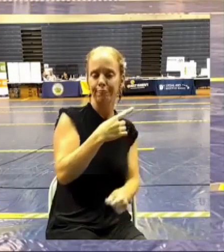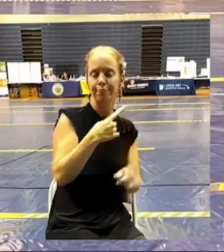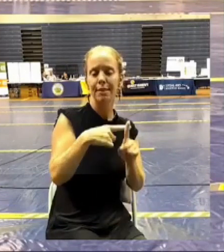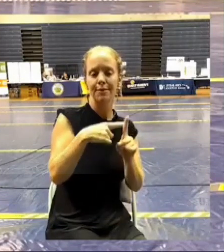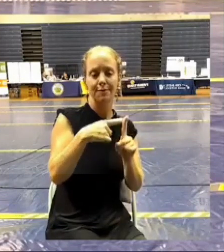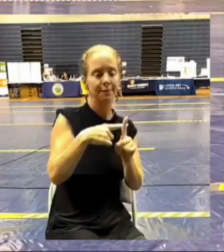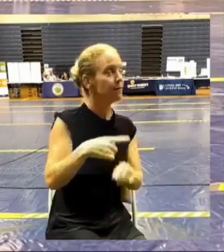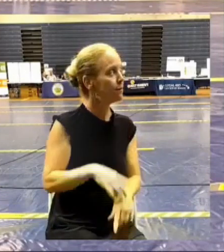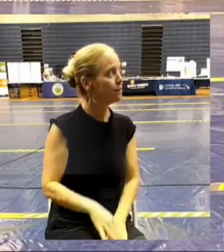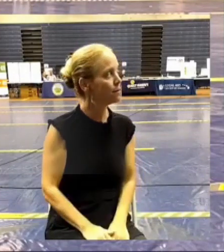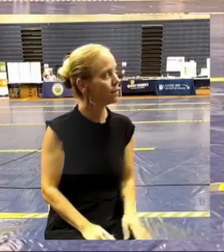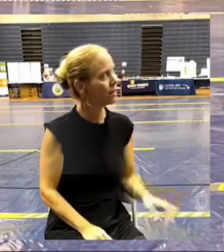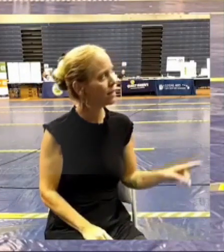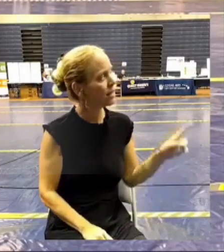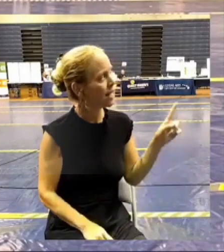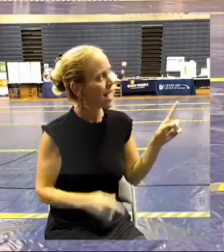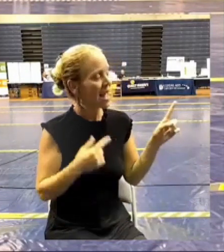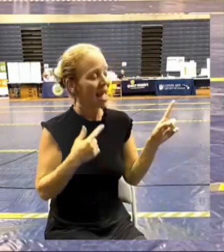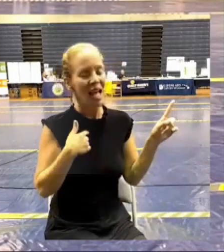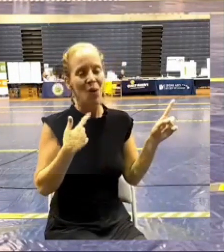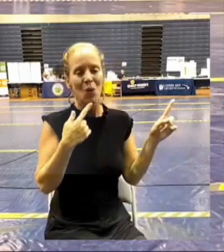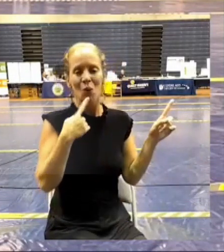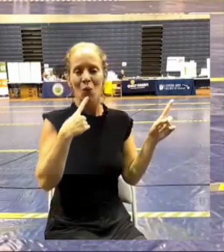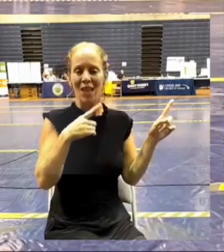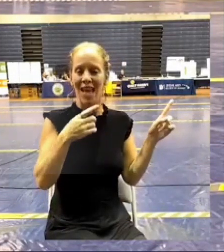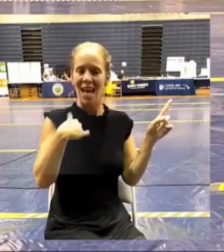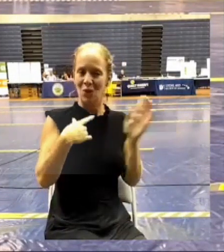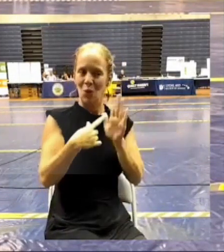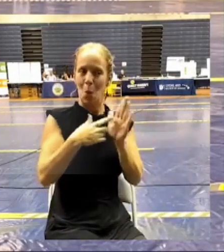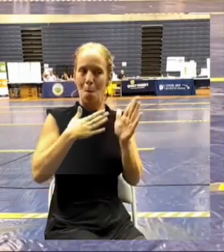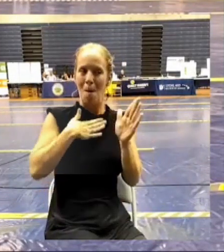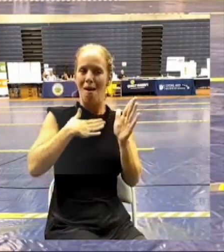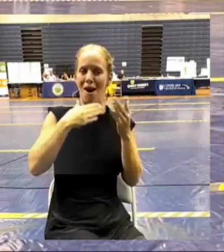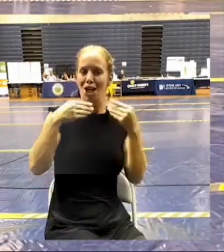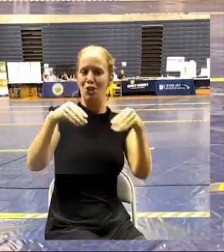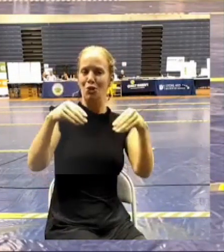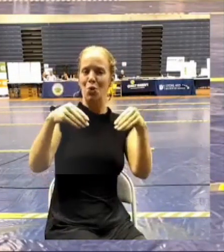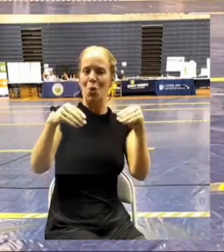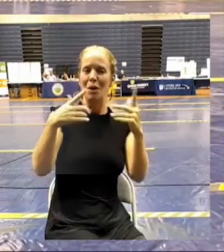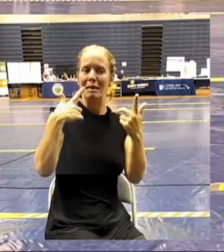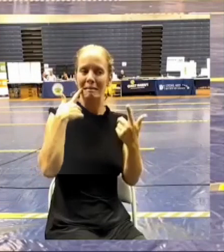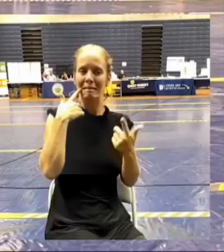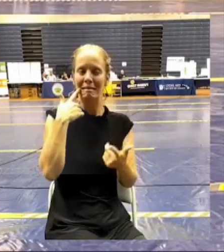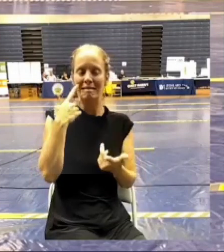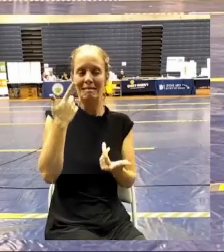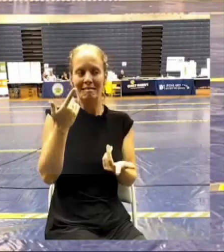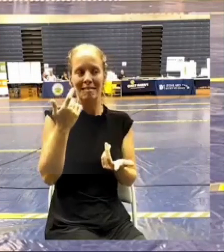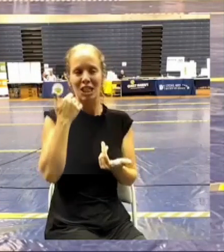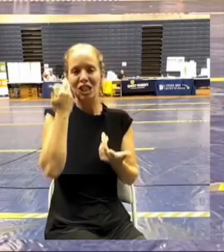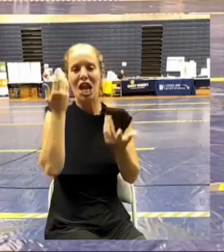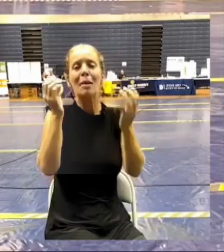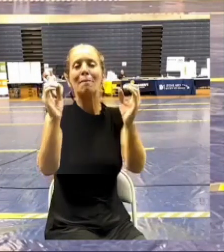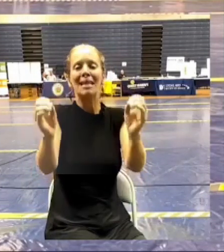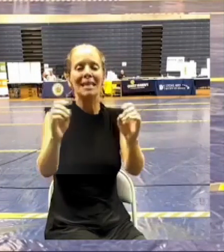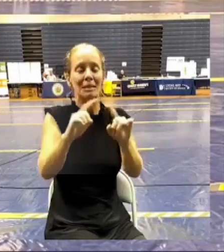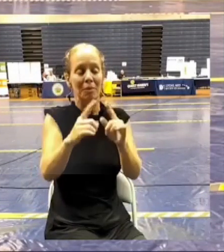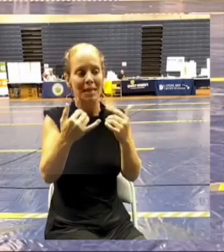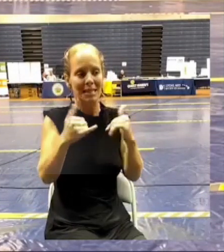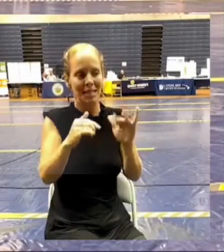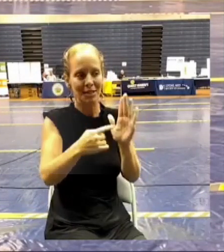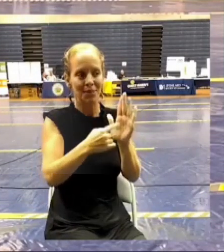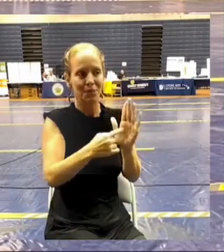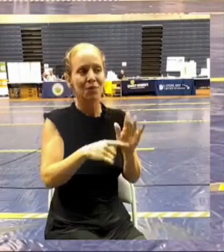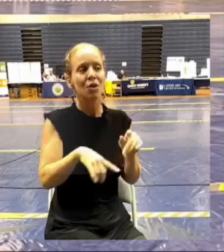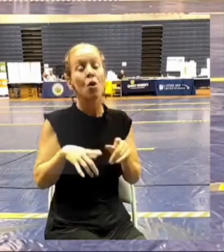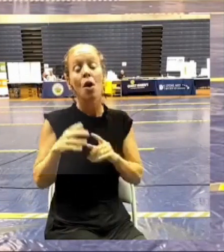Sorry, I had to work in a shameless plug of our store here. Pardon me. But their occupancy is